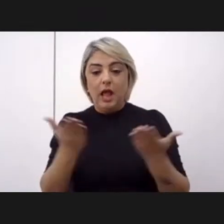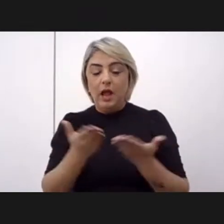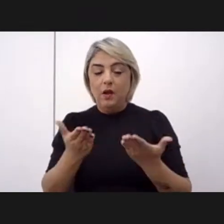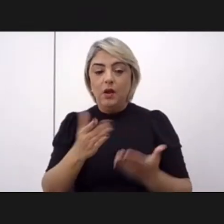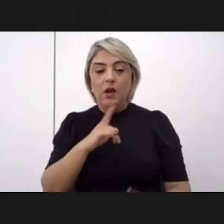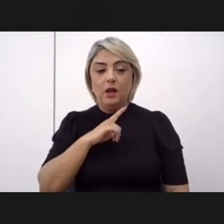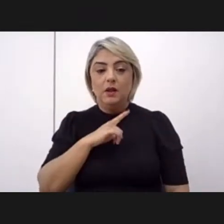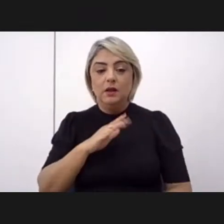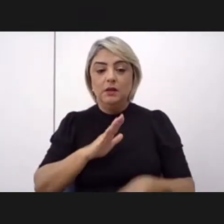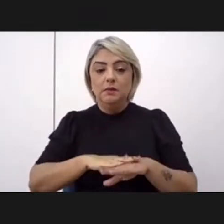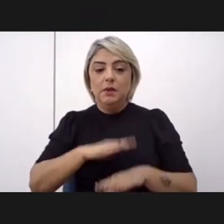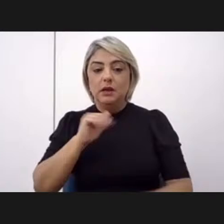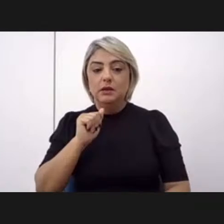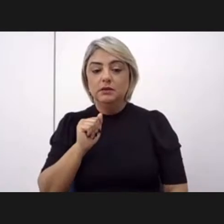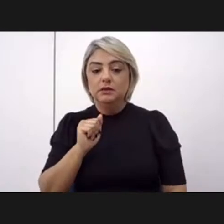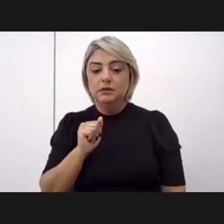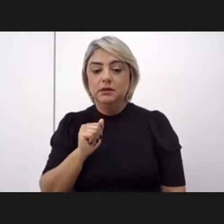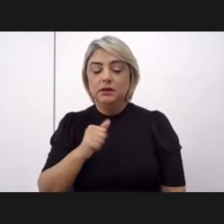200